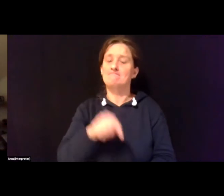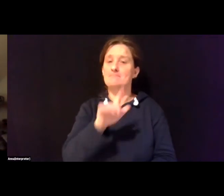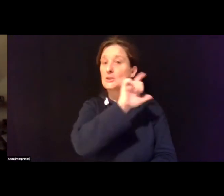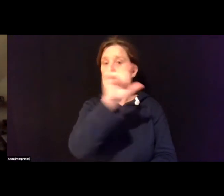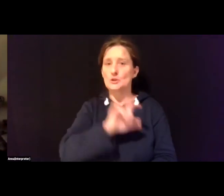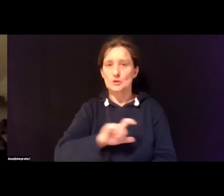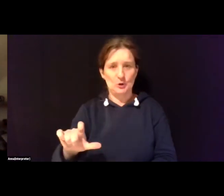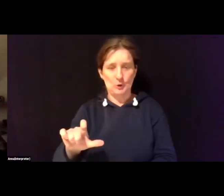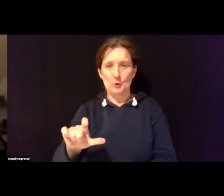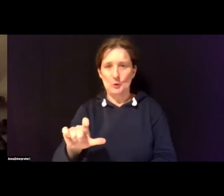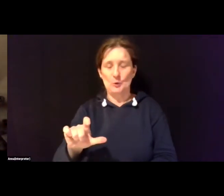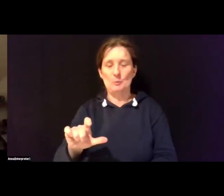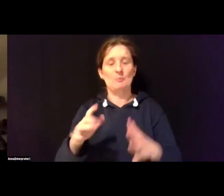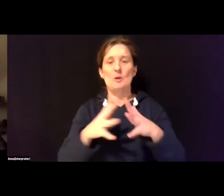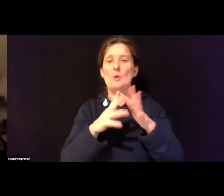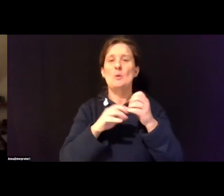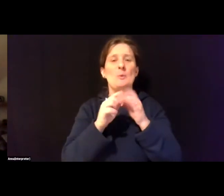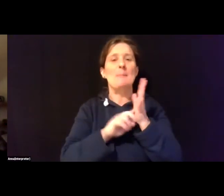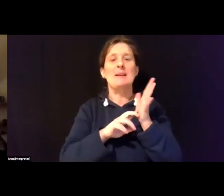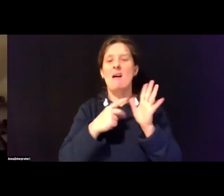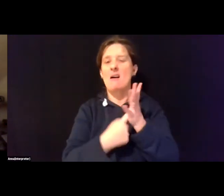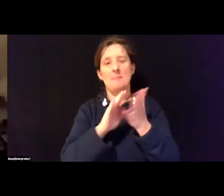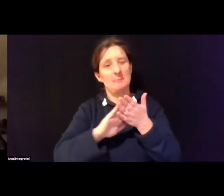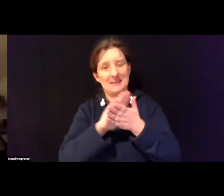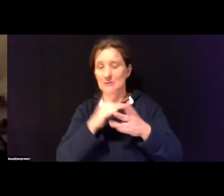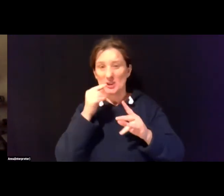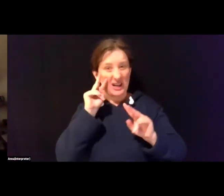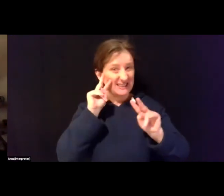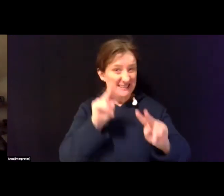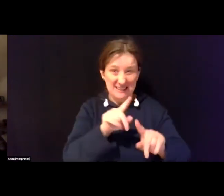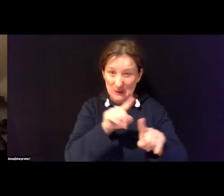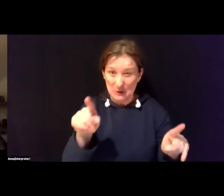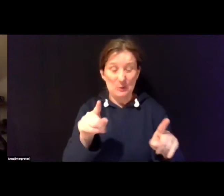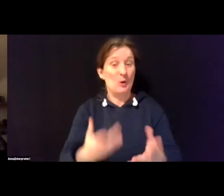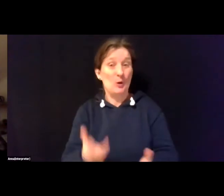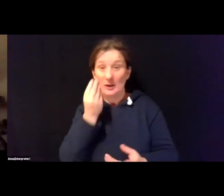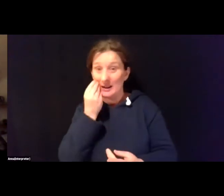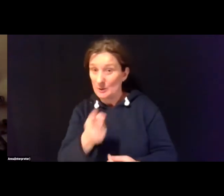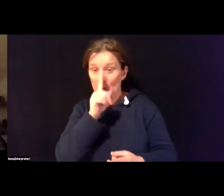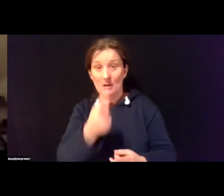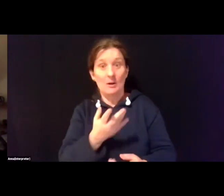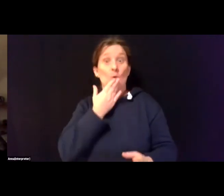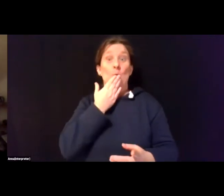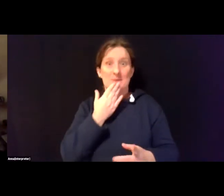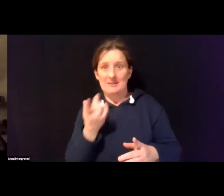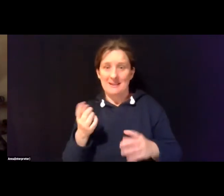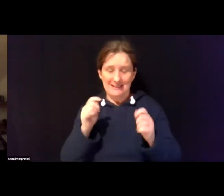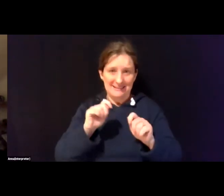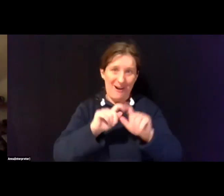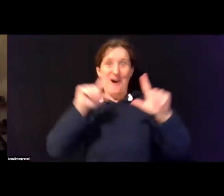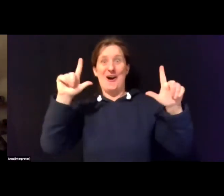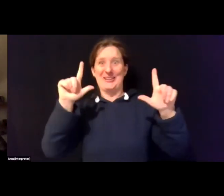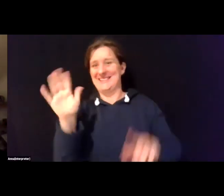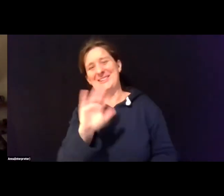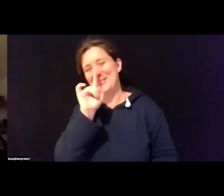so your audio and video won't be visible to anyone else. So there's no way that you can accidentally appear on screen. If you have a question,